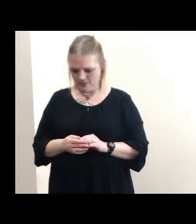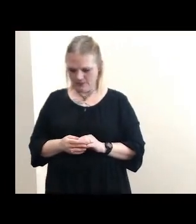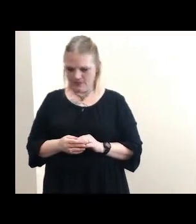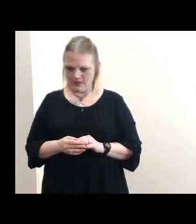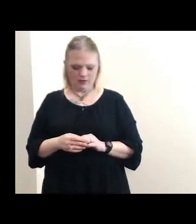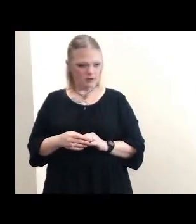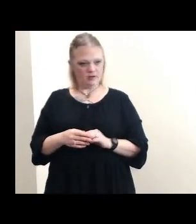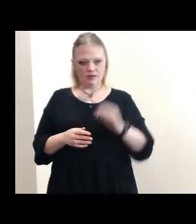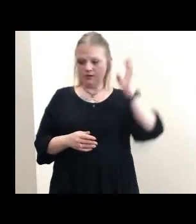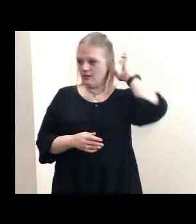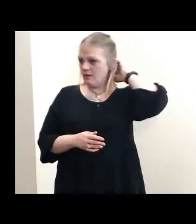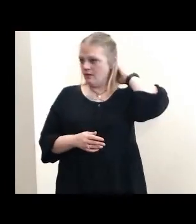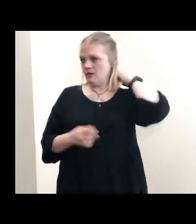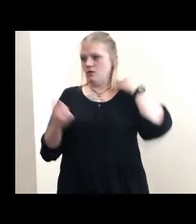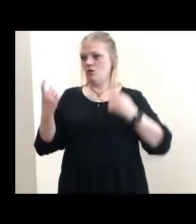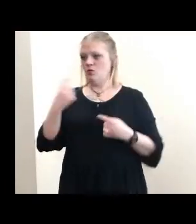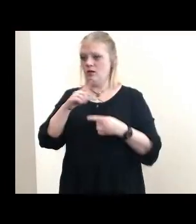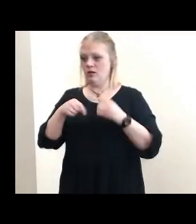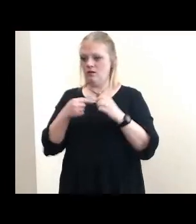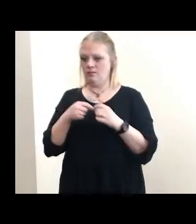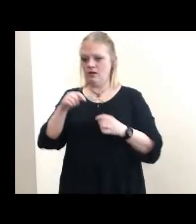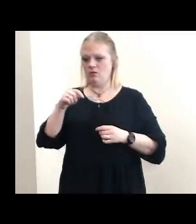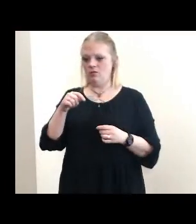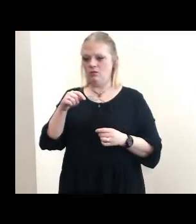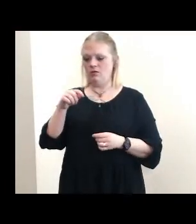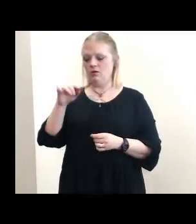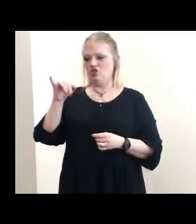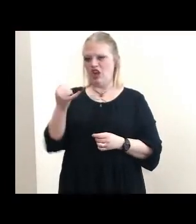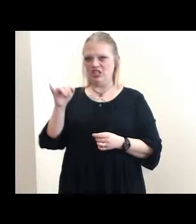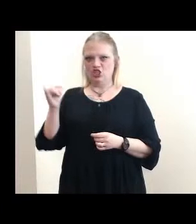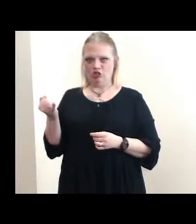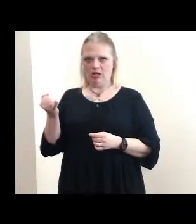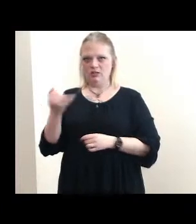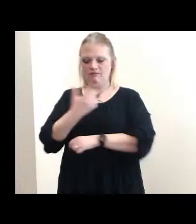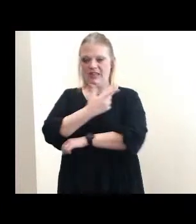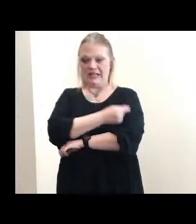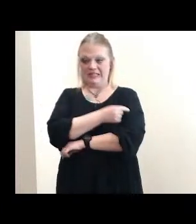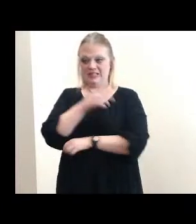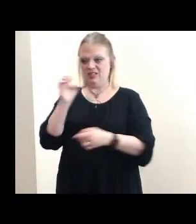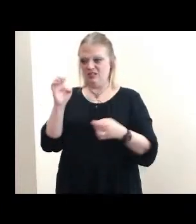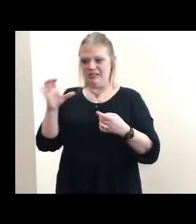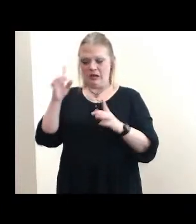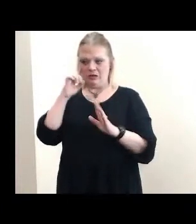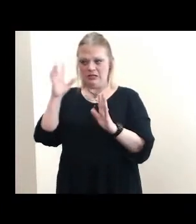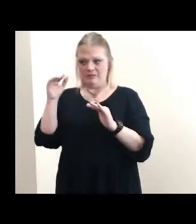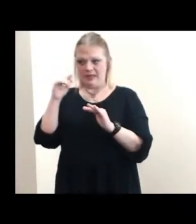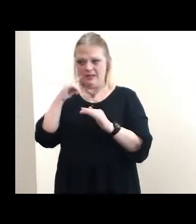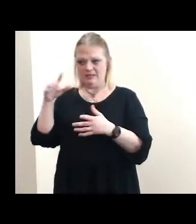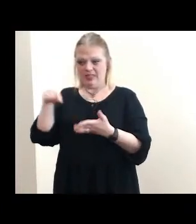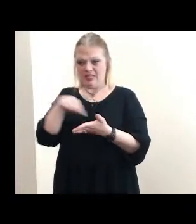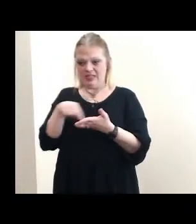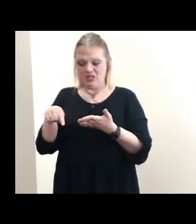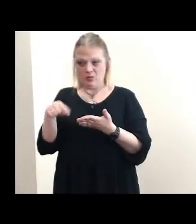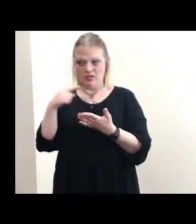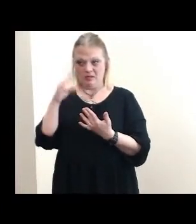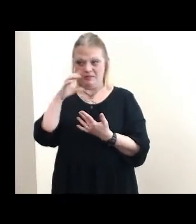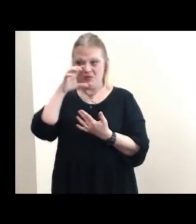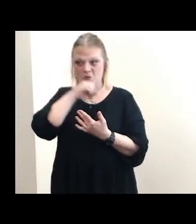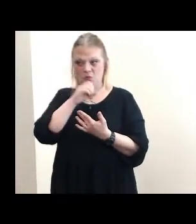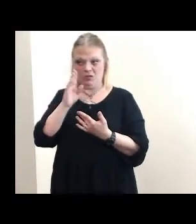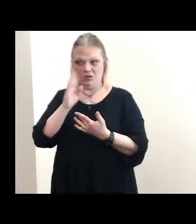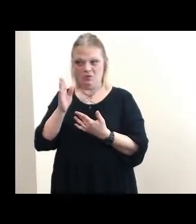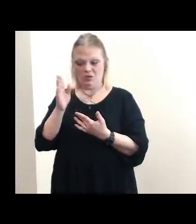Actually, a question about the Johnson & Johnson vaccine. I don't know if Erie County is expected to get any this week, but I'm assuming we're going to get